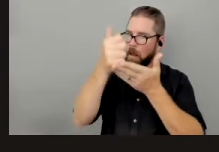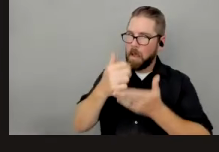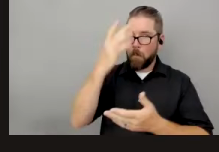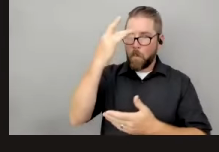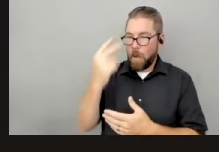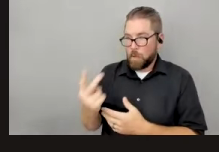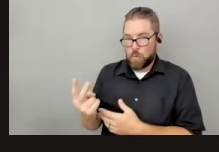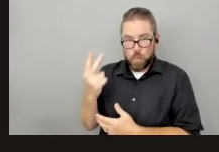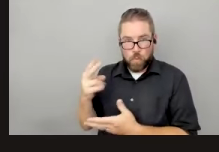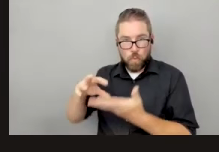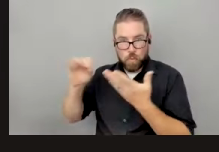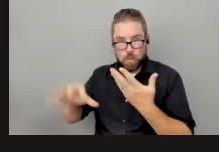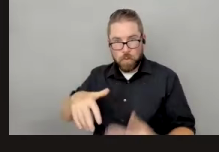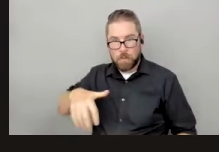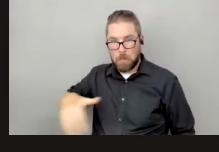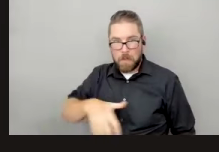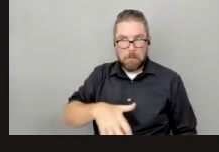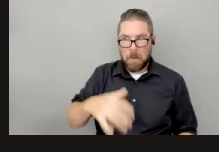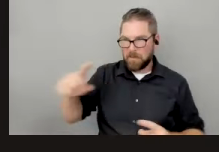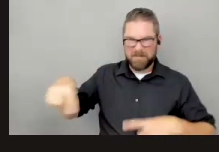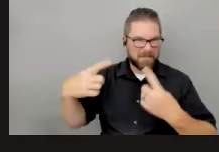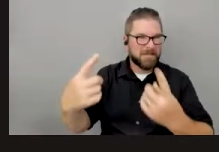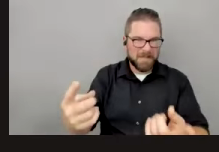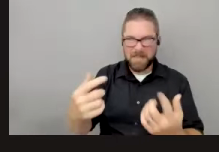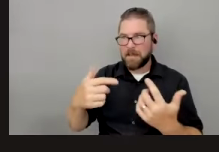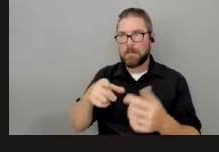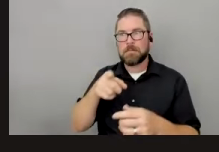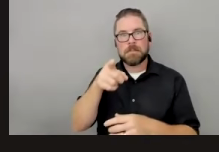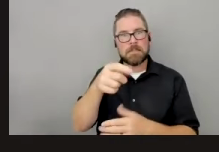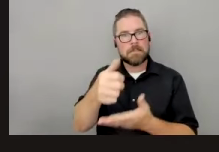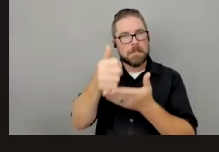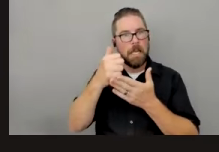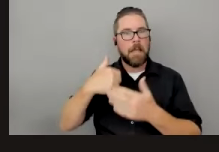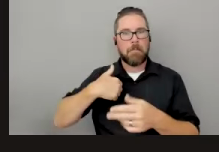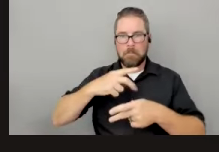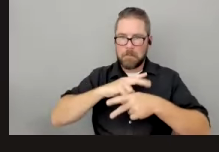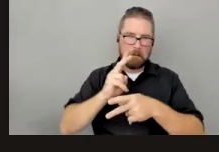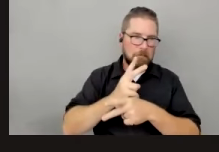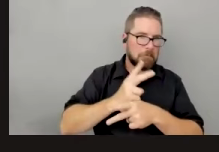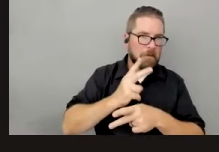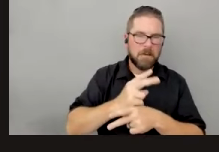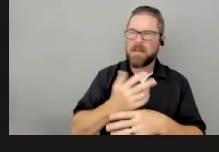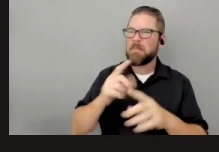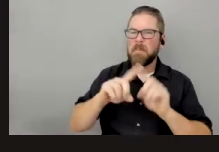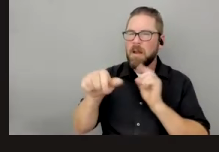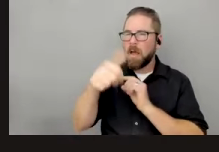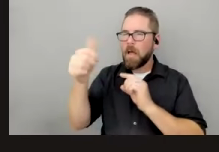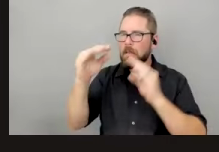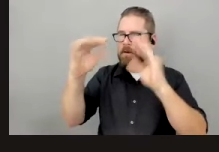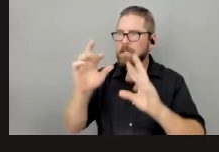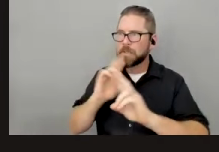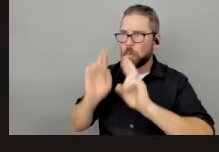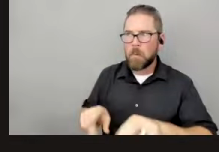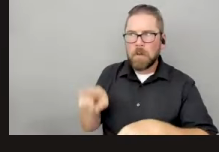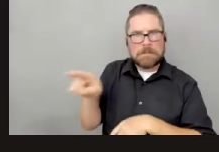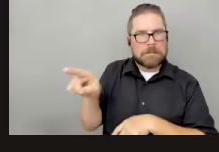what reasonable accommodations would be. And so do we report other professors? I guess so, right? So if they come to